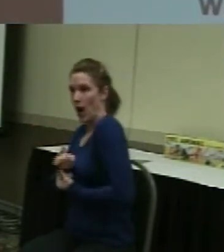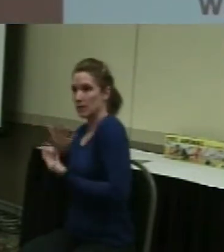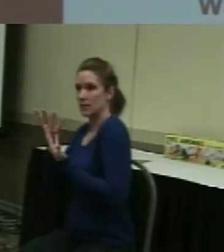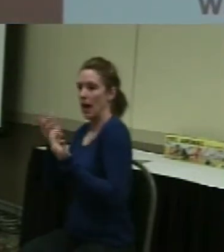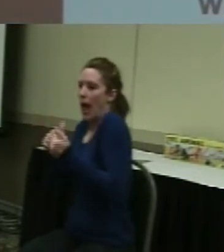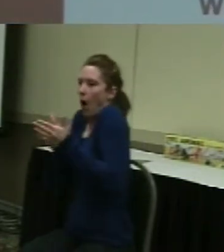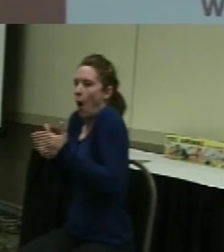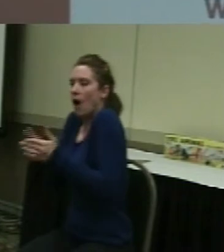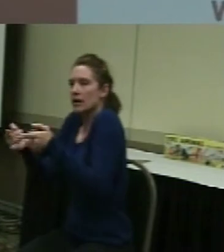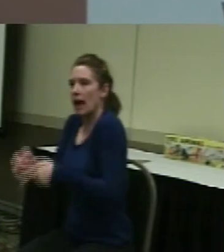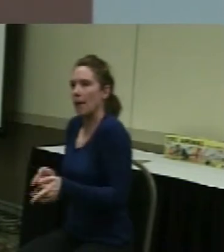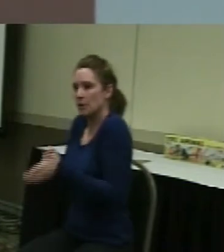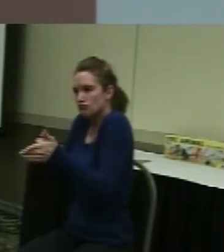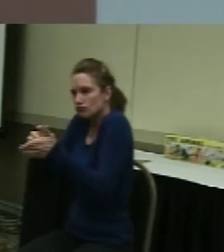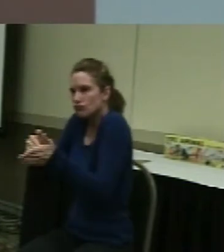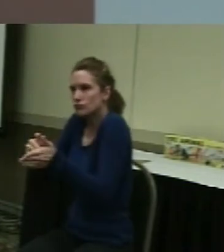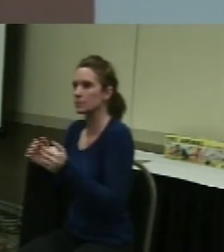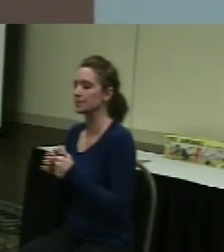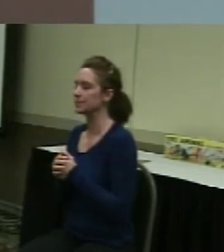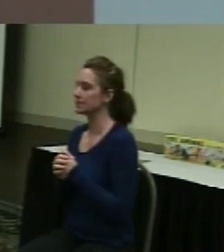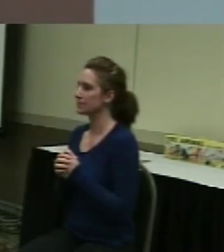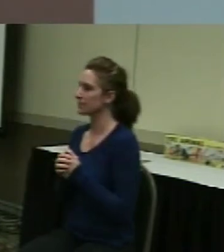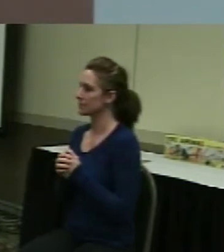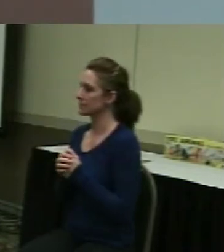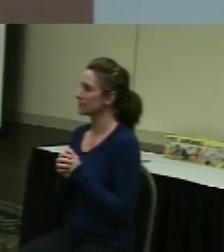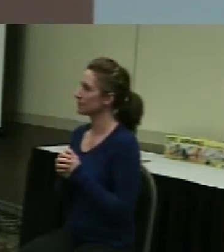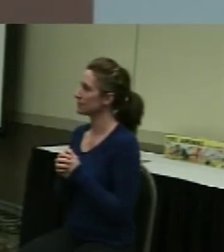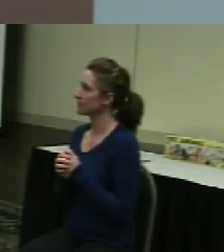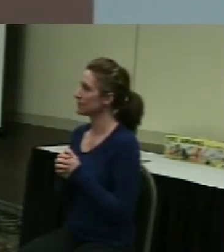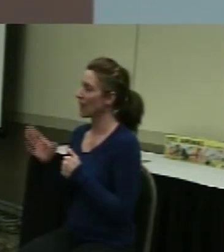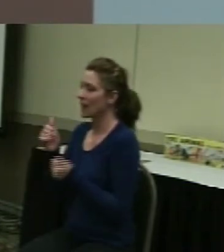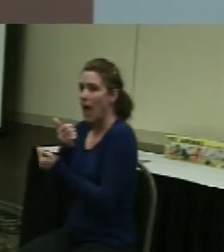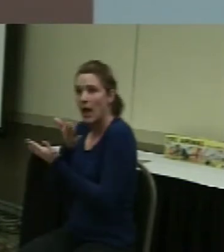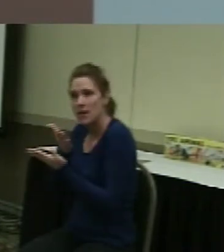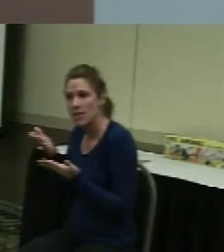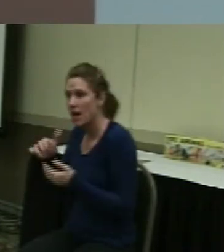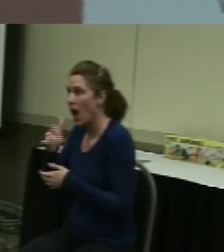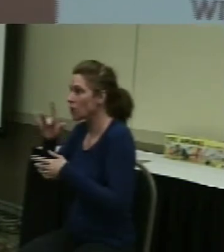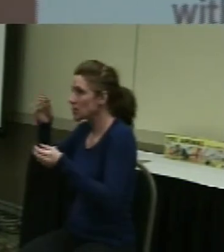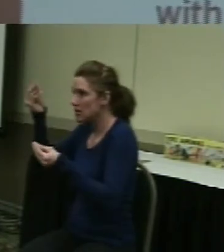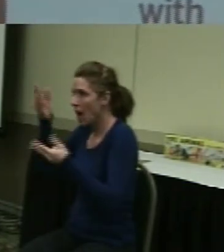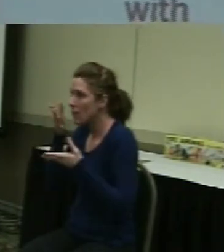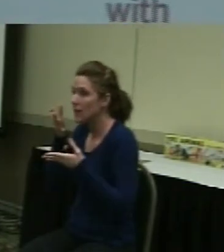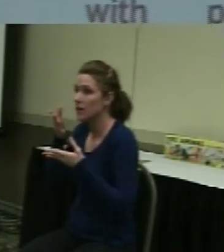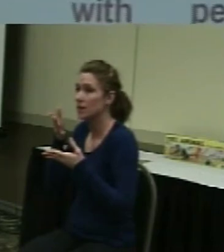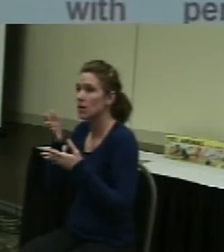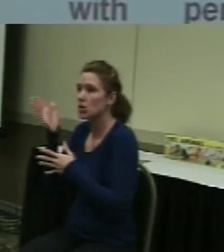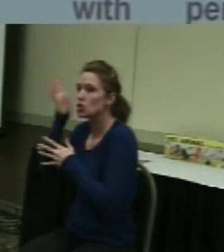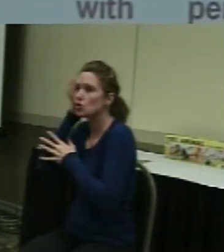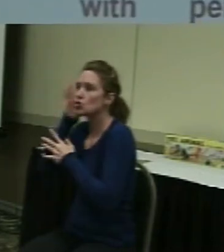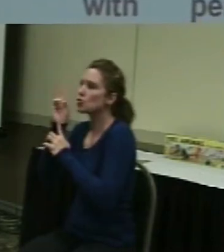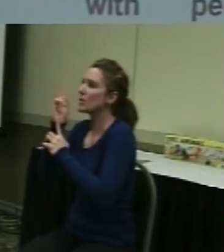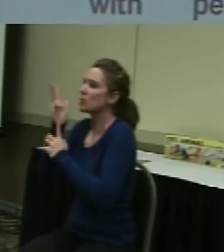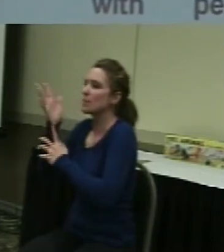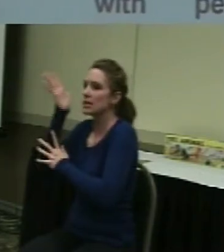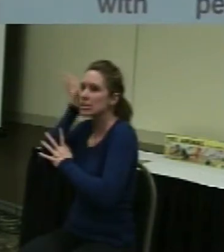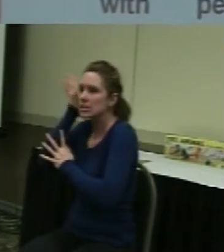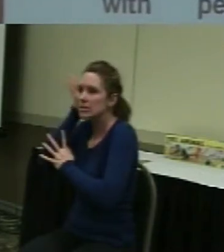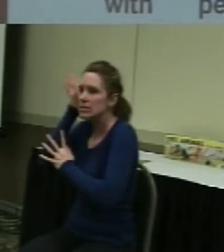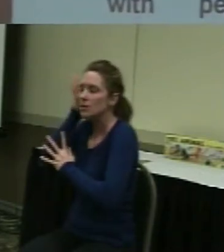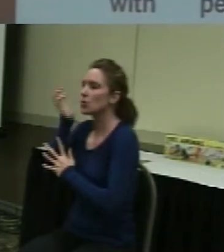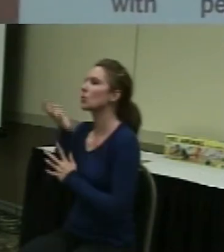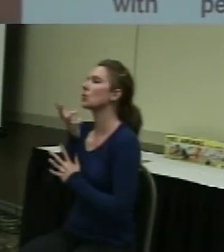how often it happens. And, anything else you can tell me about it. Well, he does it for 2 to 3 minutes. You're